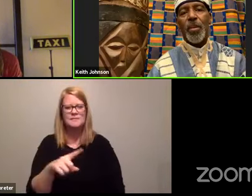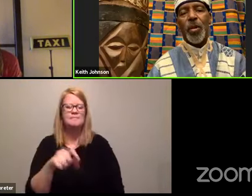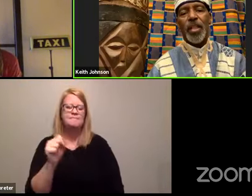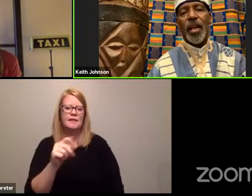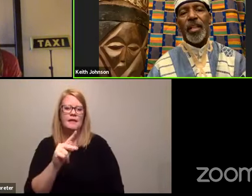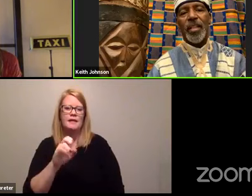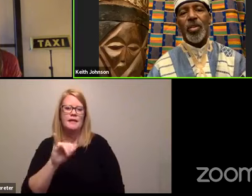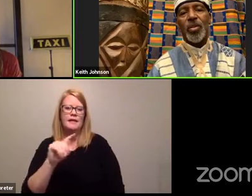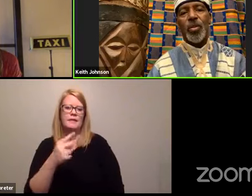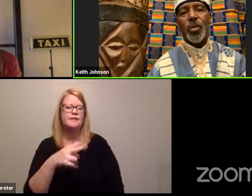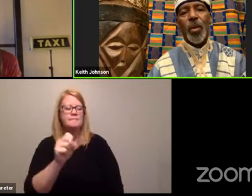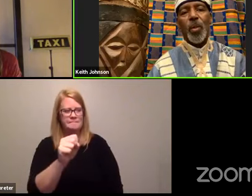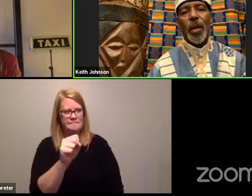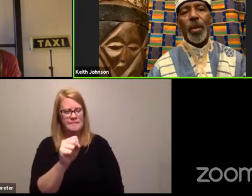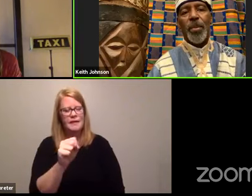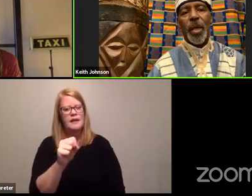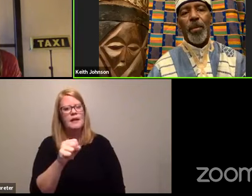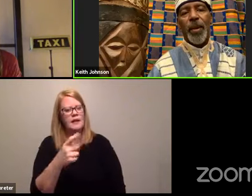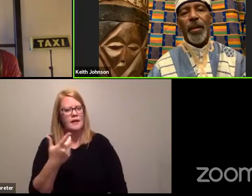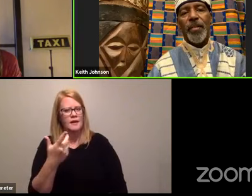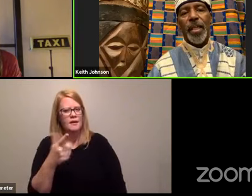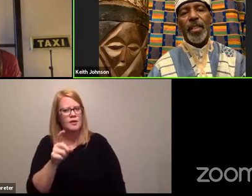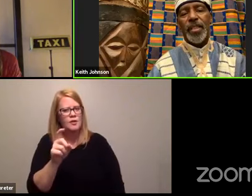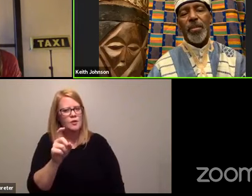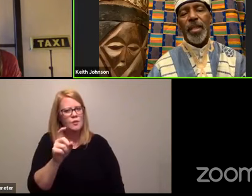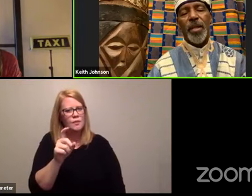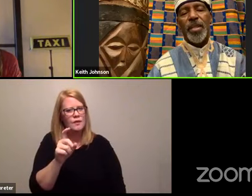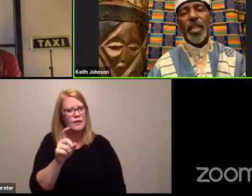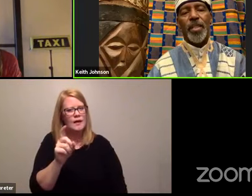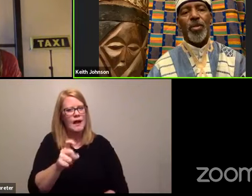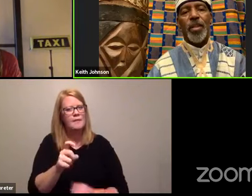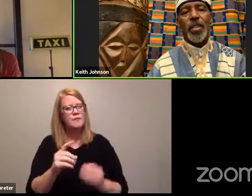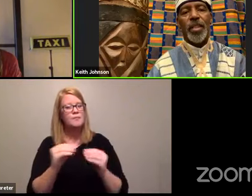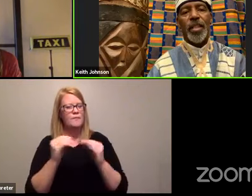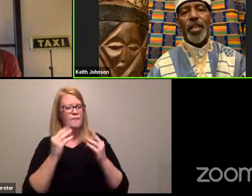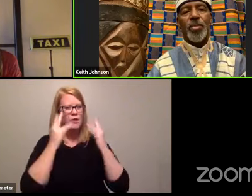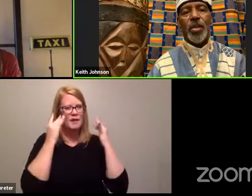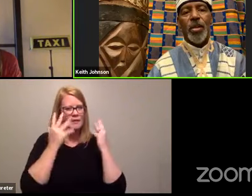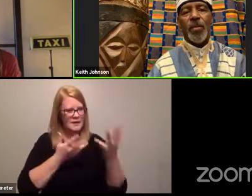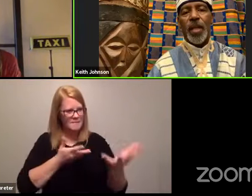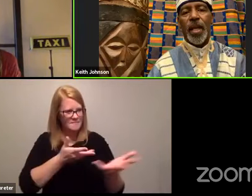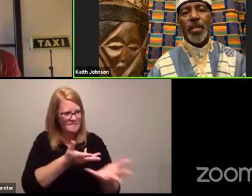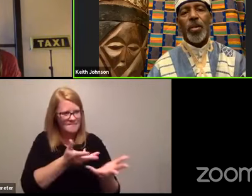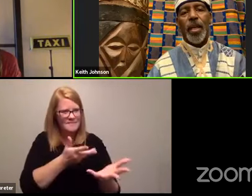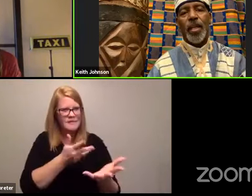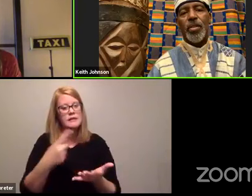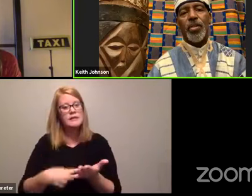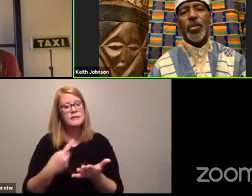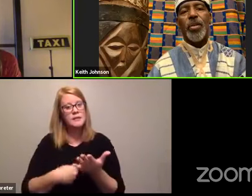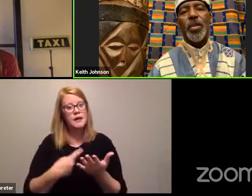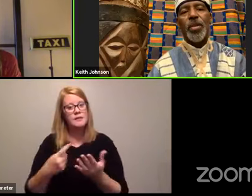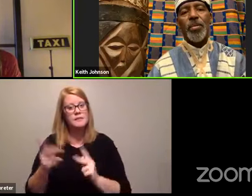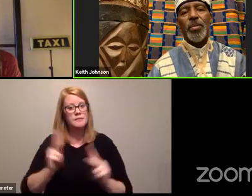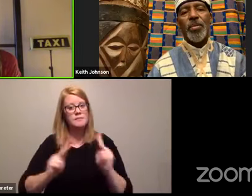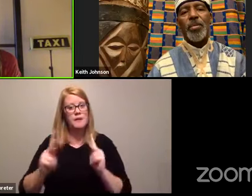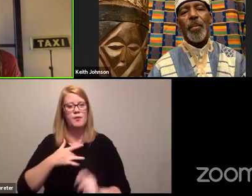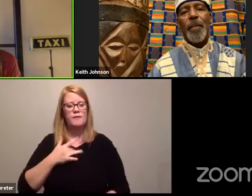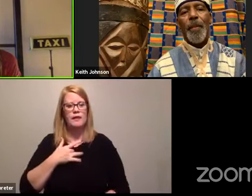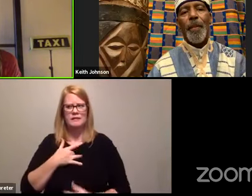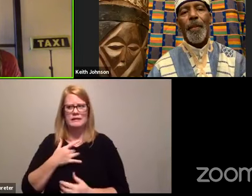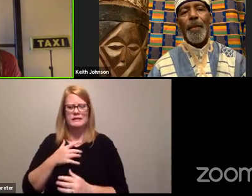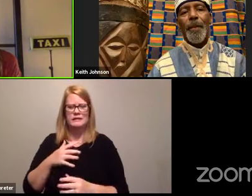then they're most likely to want to be a part of it. And sometimes they just want to sit and observe, and that's okay too. Mm-hmm.